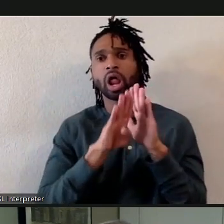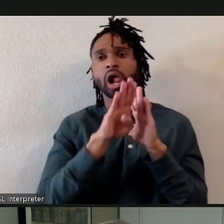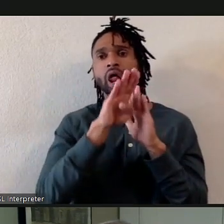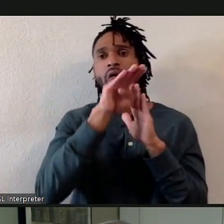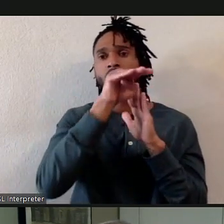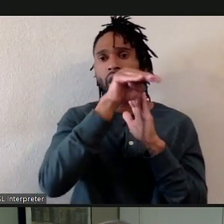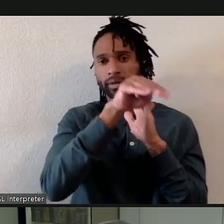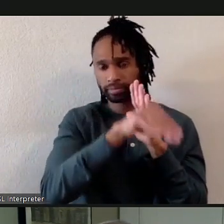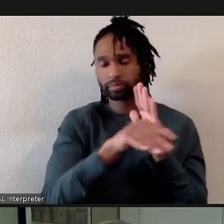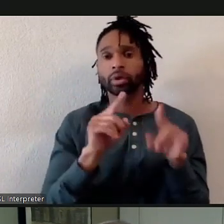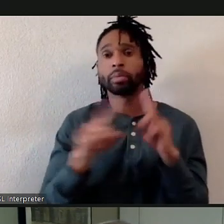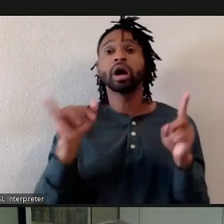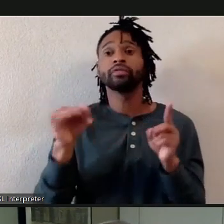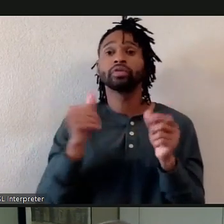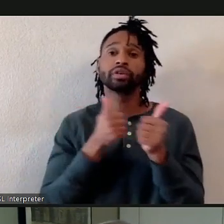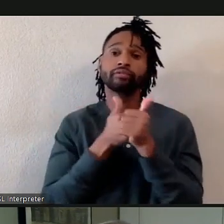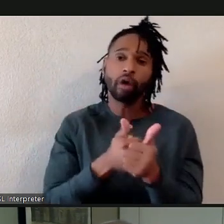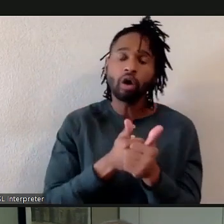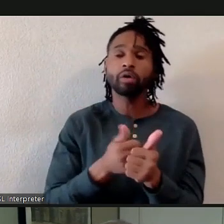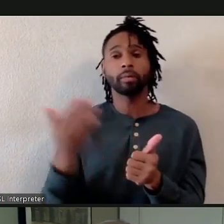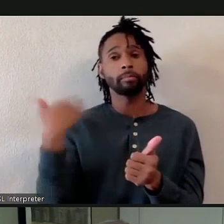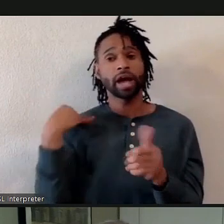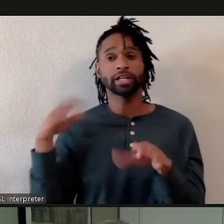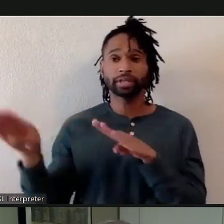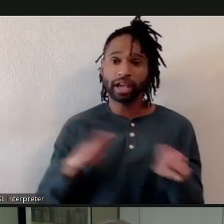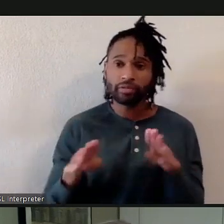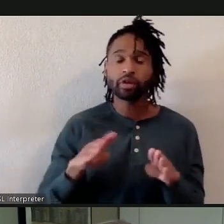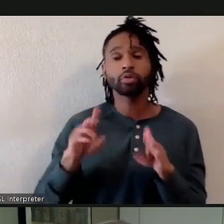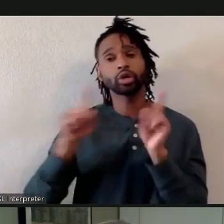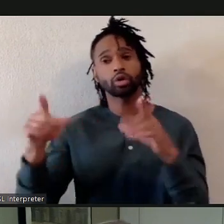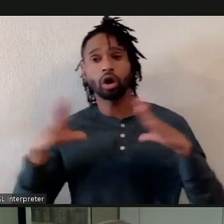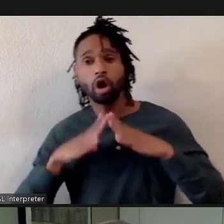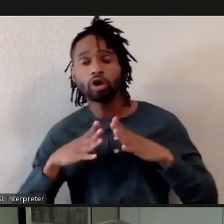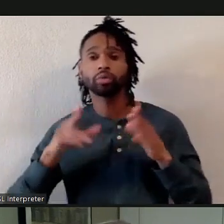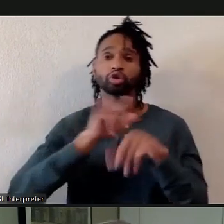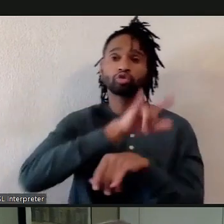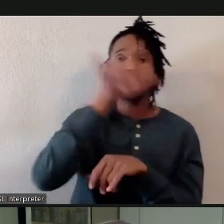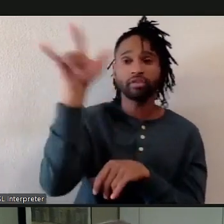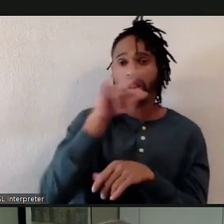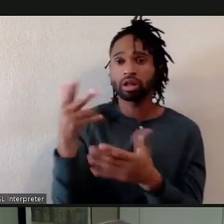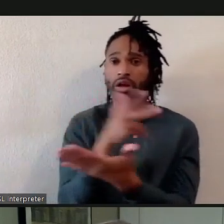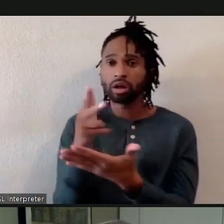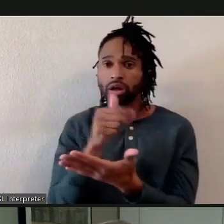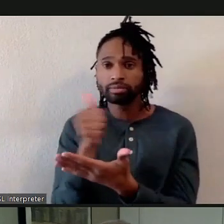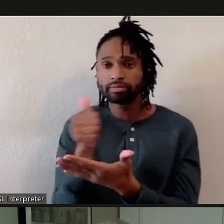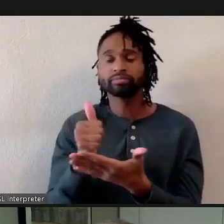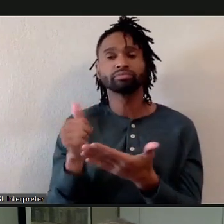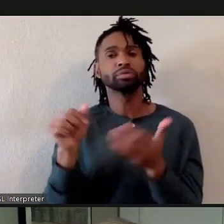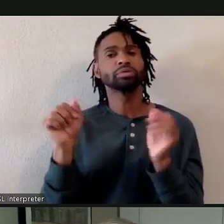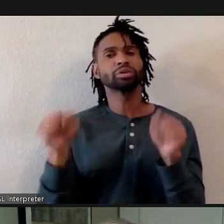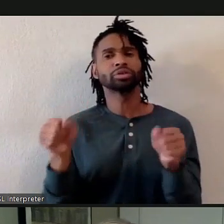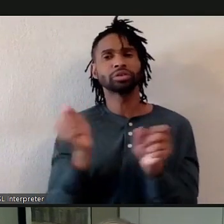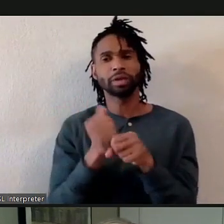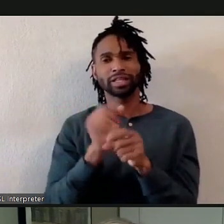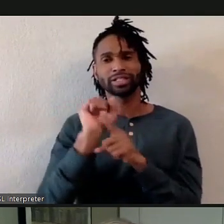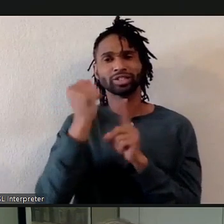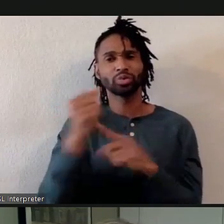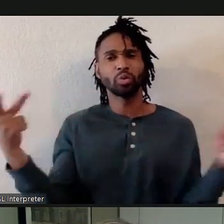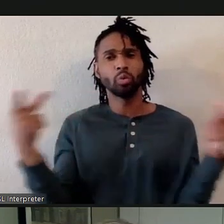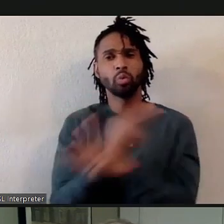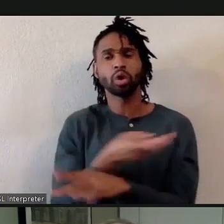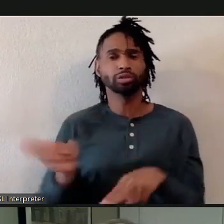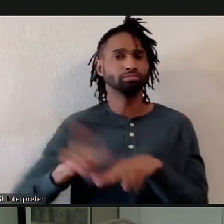If we follow past behavior at the holidays where we get together, we travel, this could make the situation even worse, the